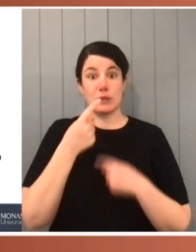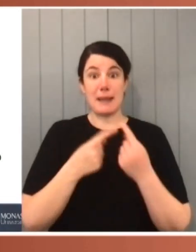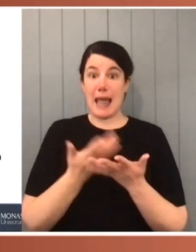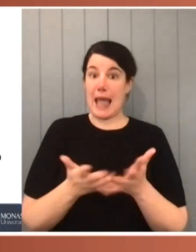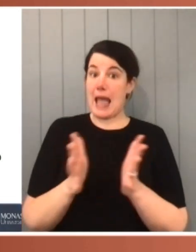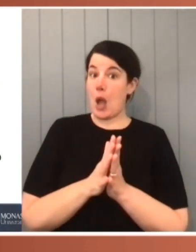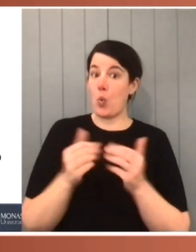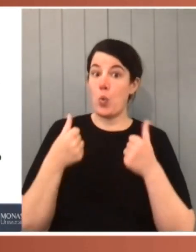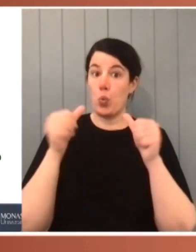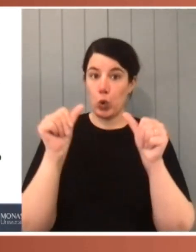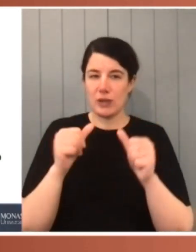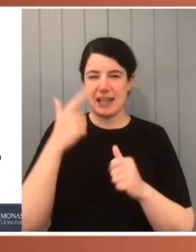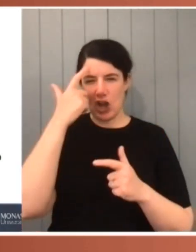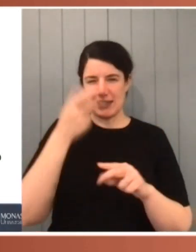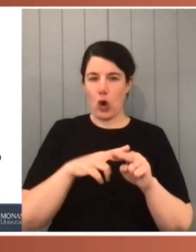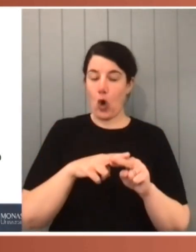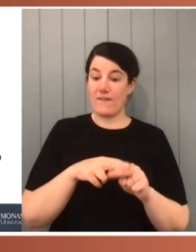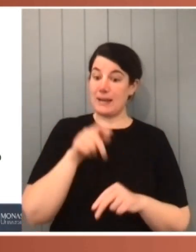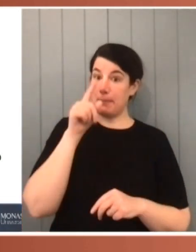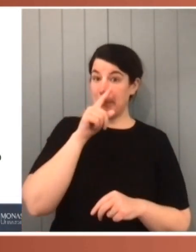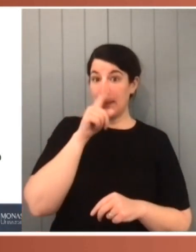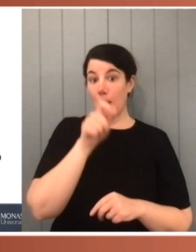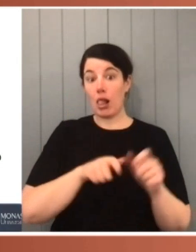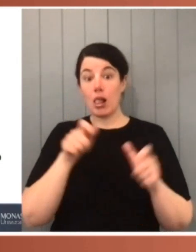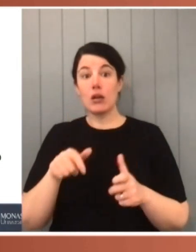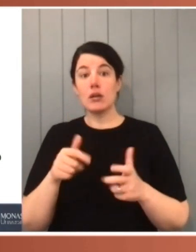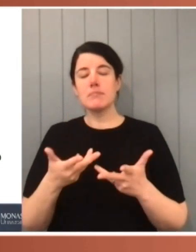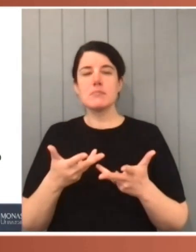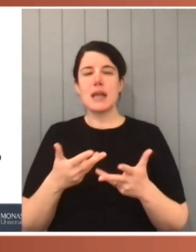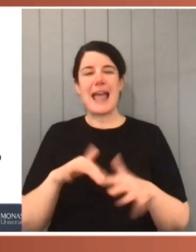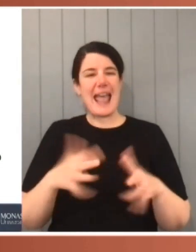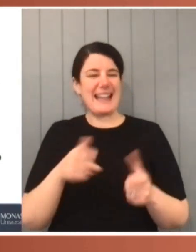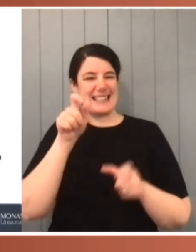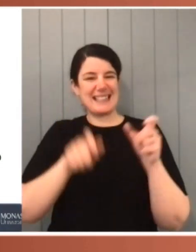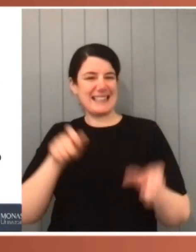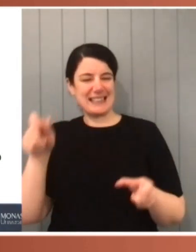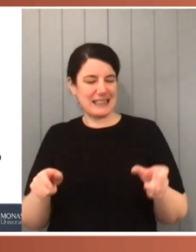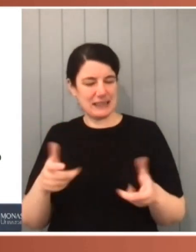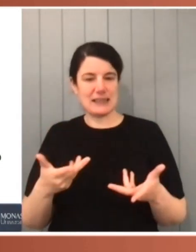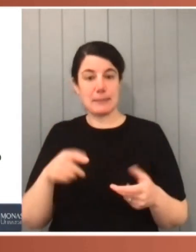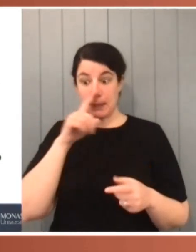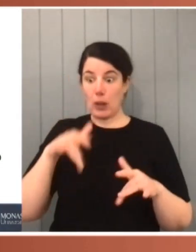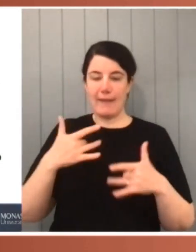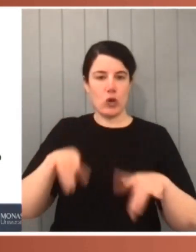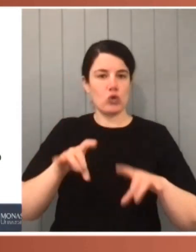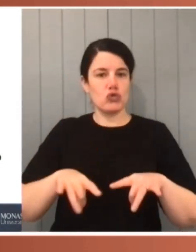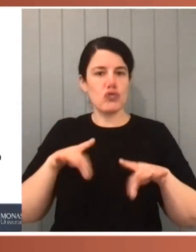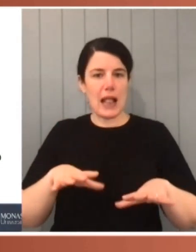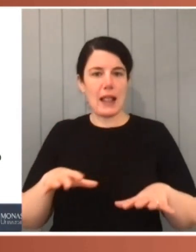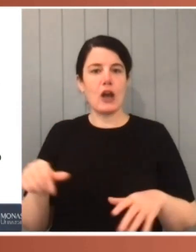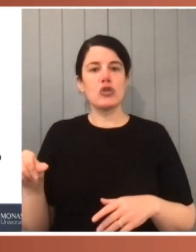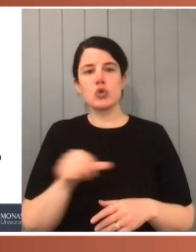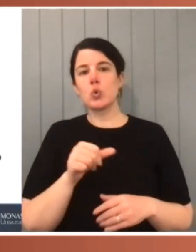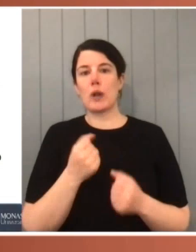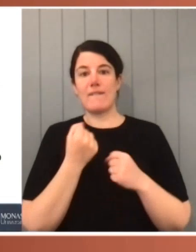that citizens should avoid, so any citizen, any ordinary citizens in a society should avoid using